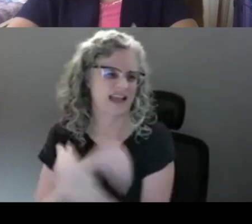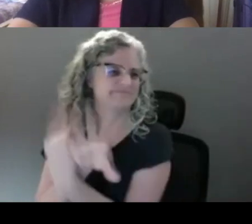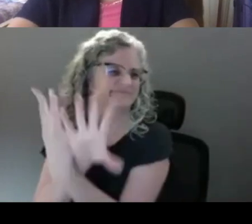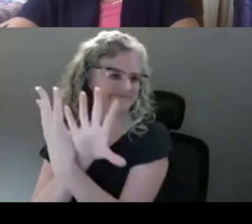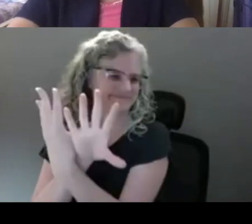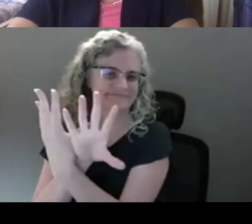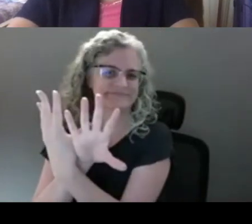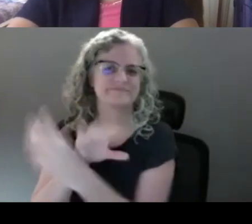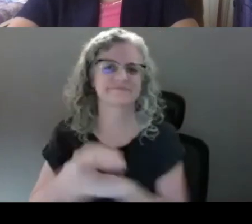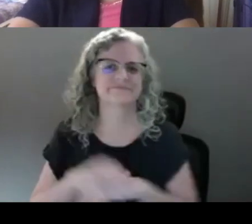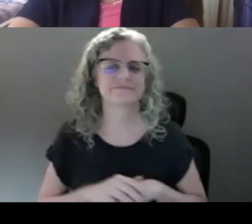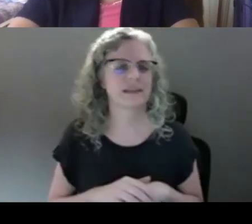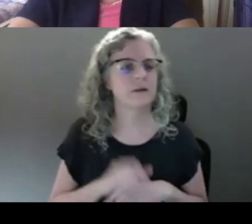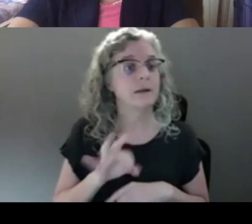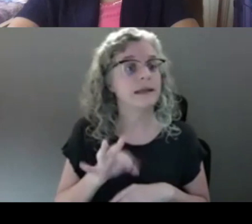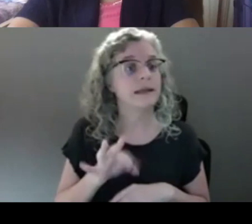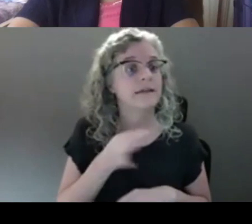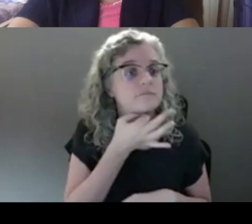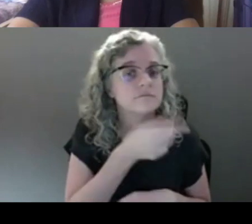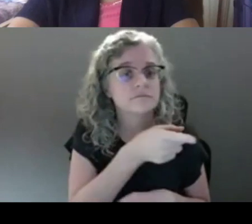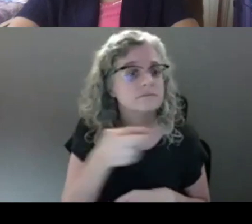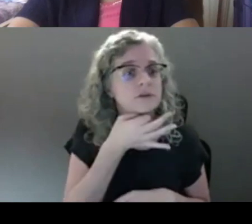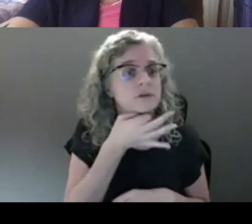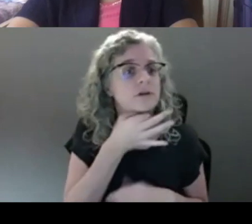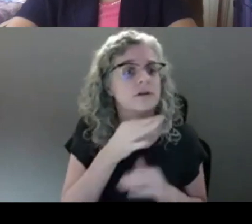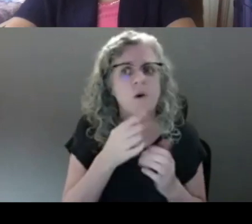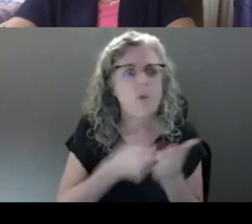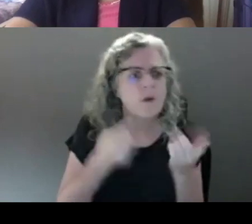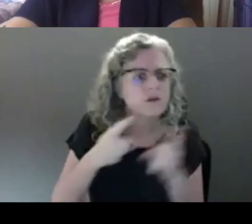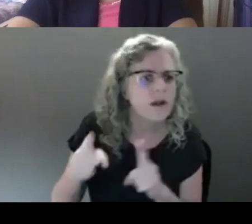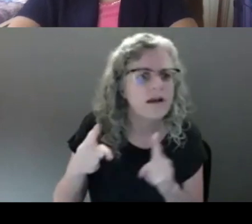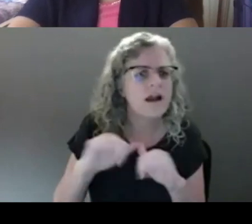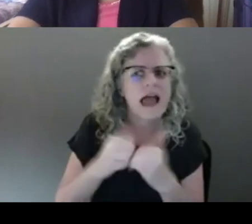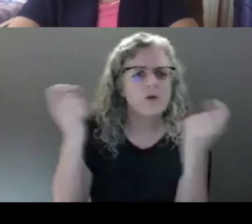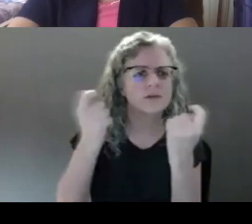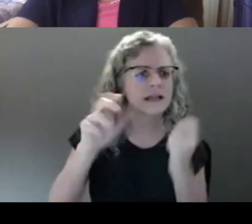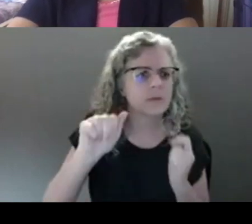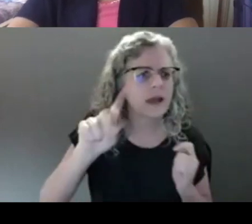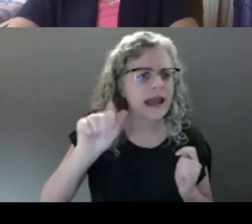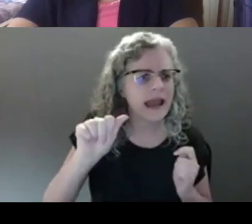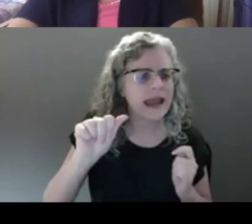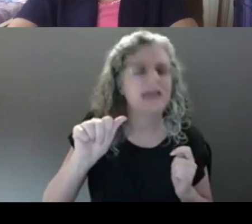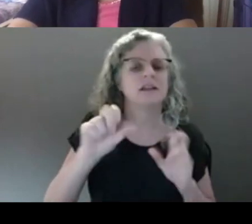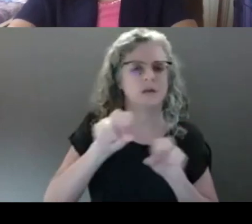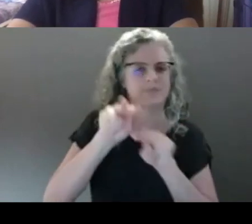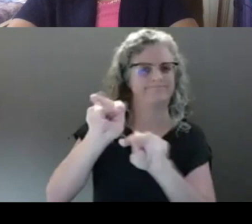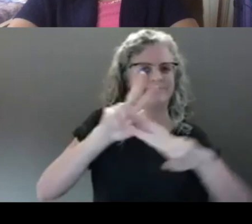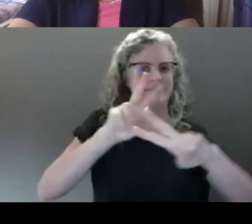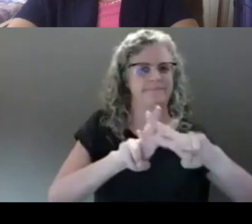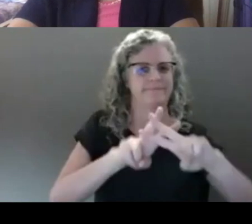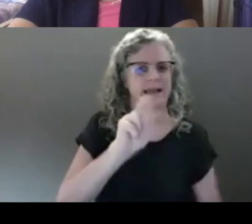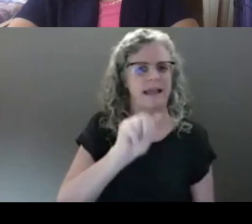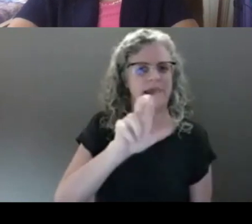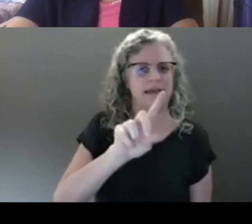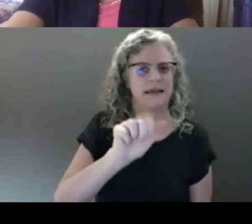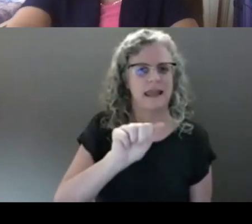find out what other events are happening is to follow the hashtag ADA30 in